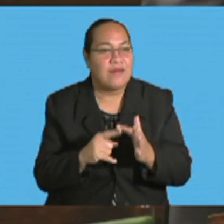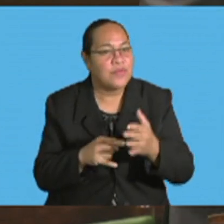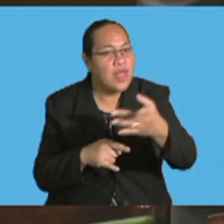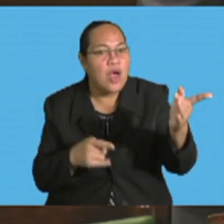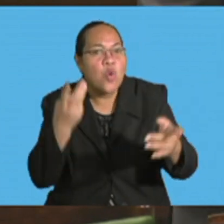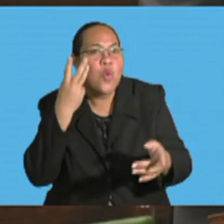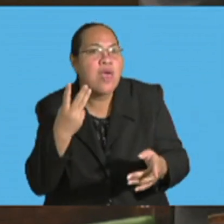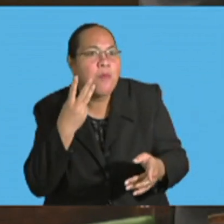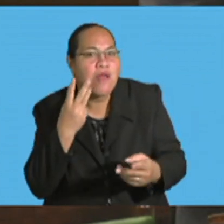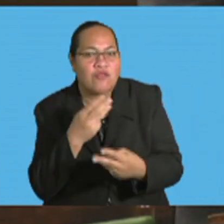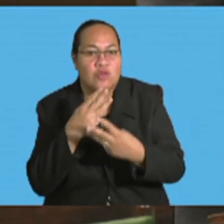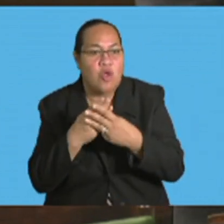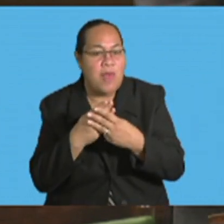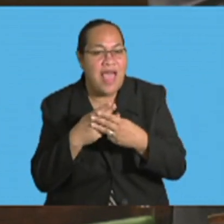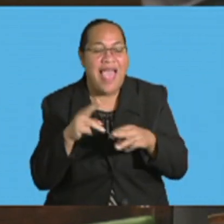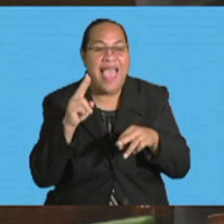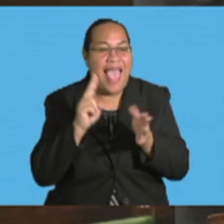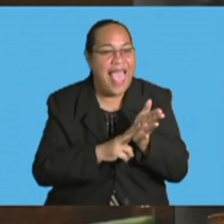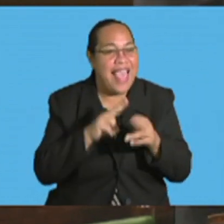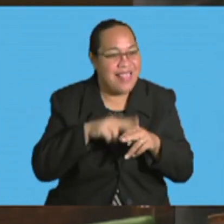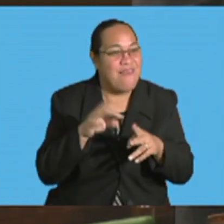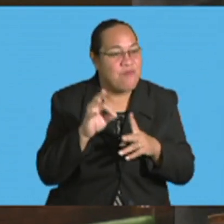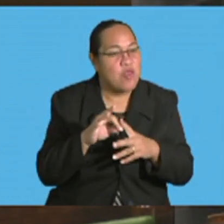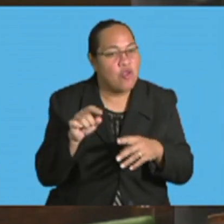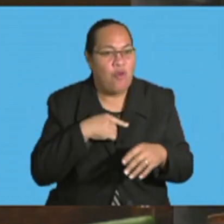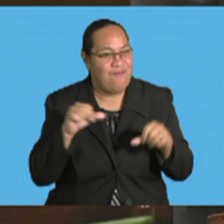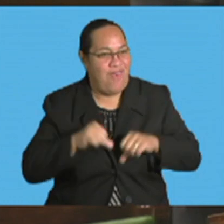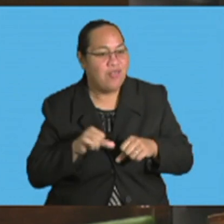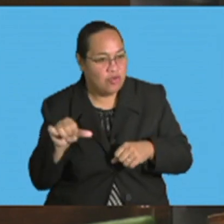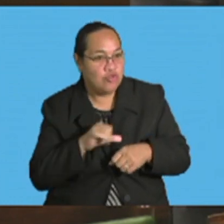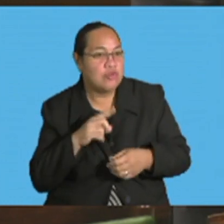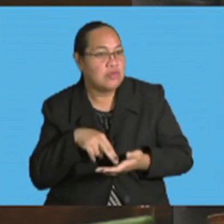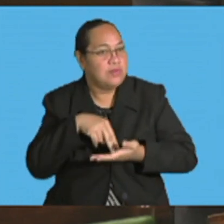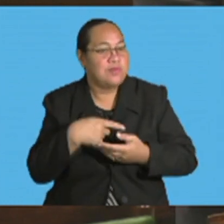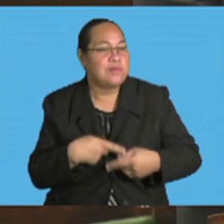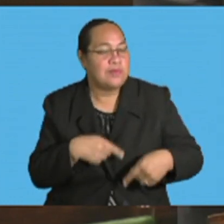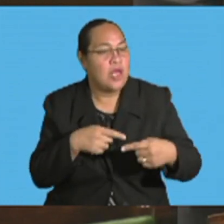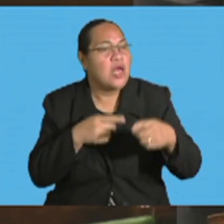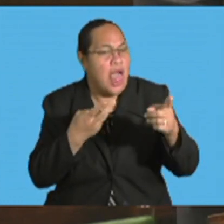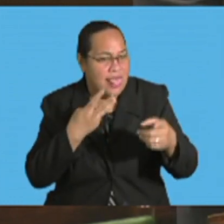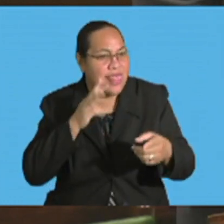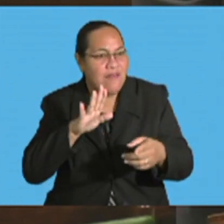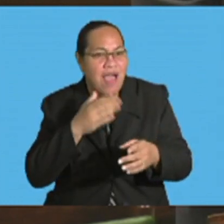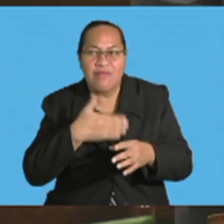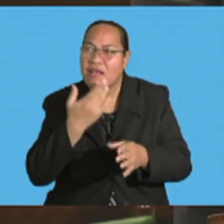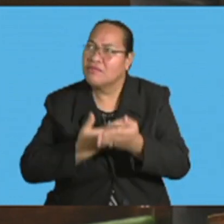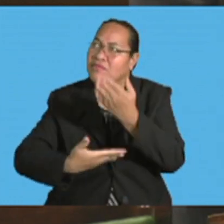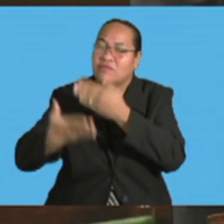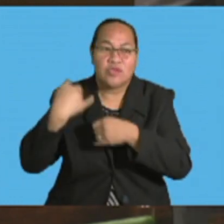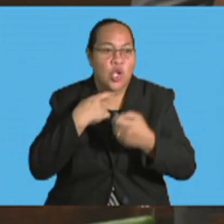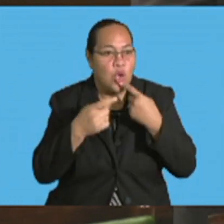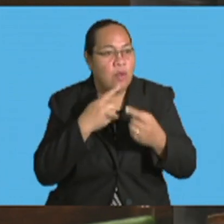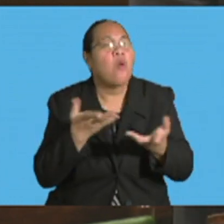NFP, who have failed to categorically condemn Mbulitabo in the 35 days since he made those comments,